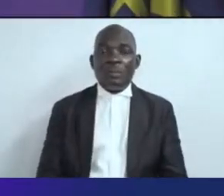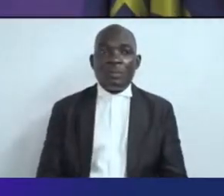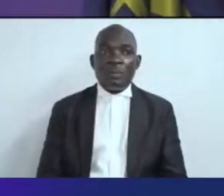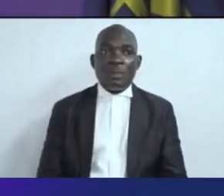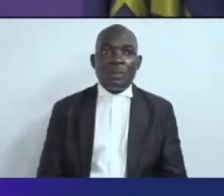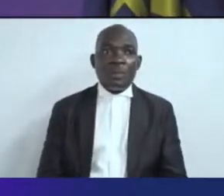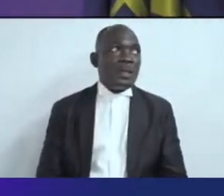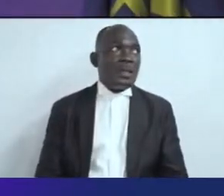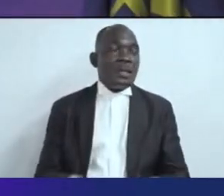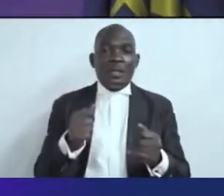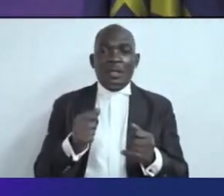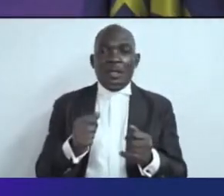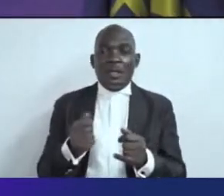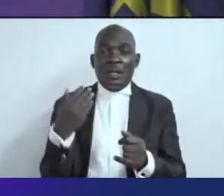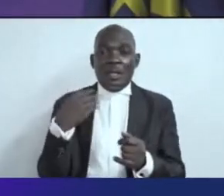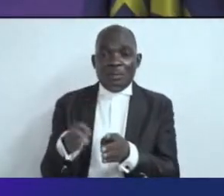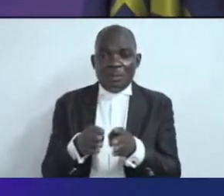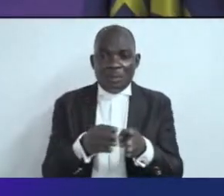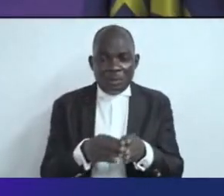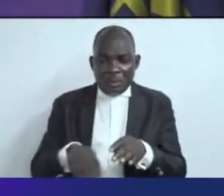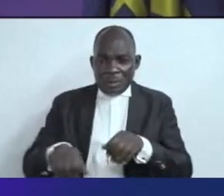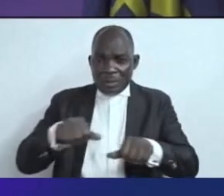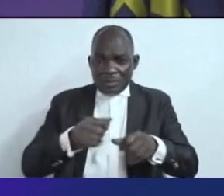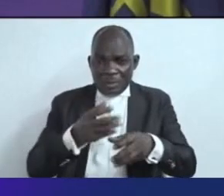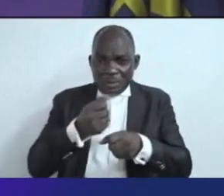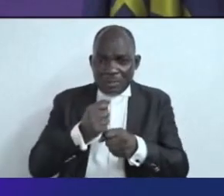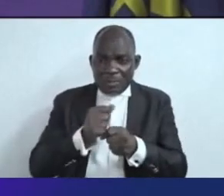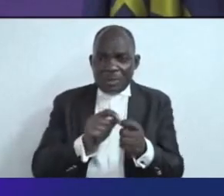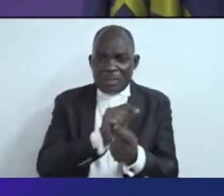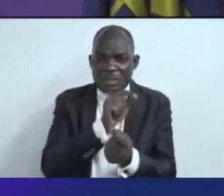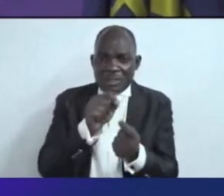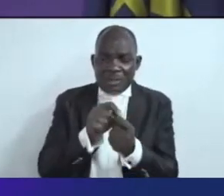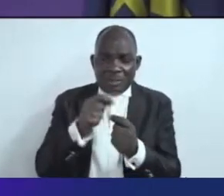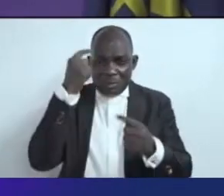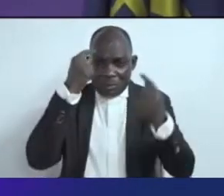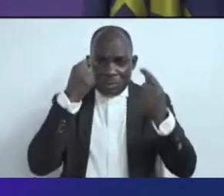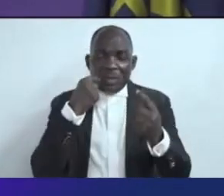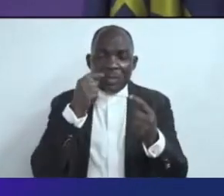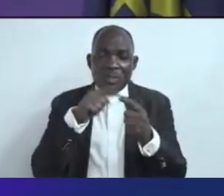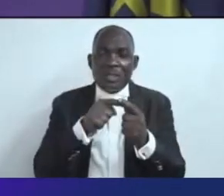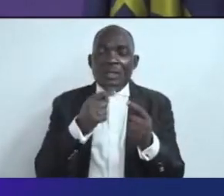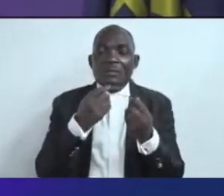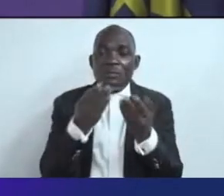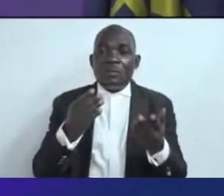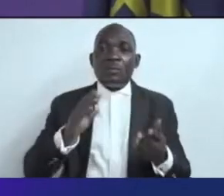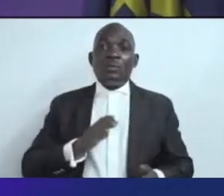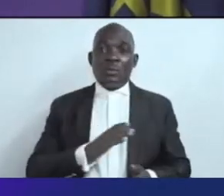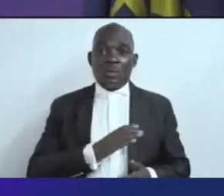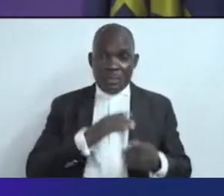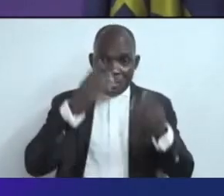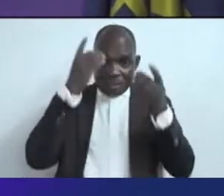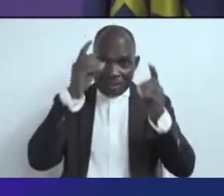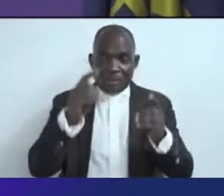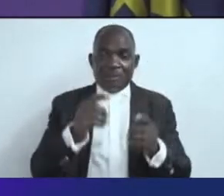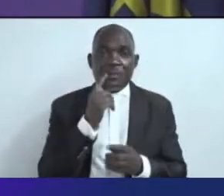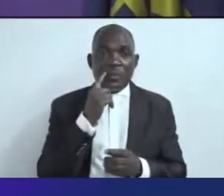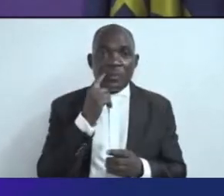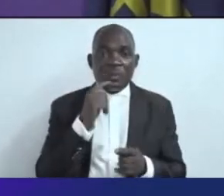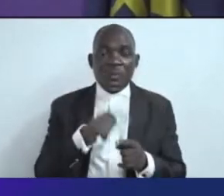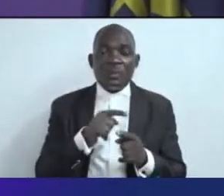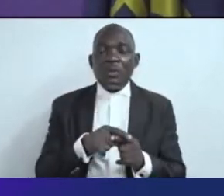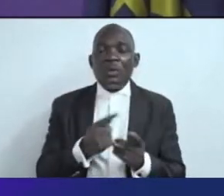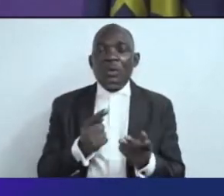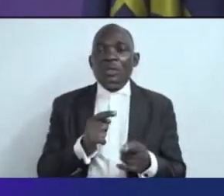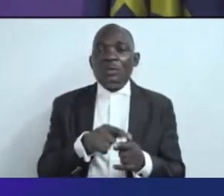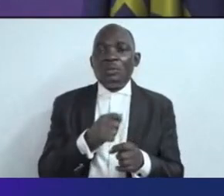A summary of the assessments and key considerations that informed the committee's decision on the positioning